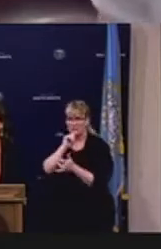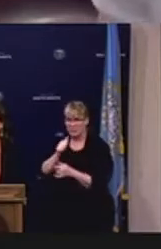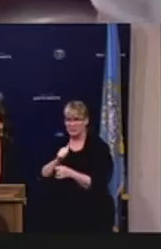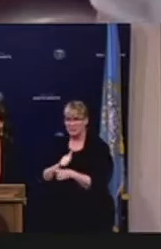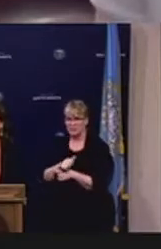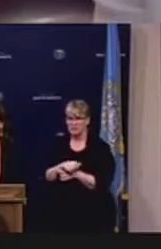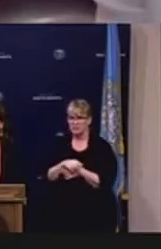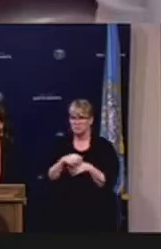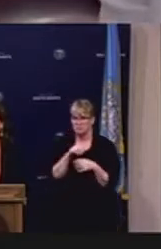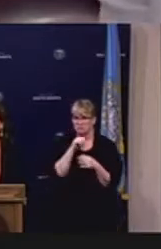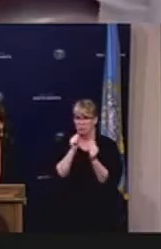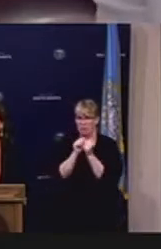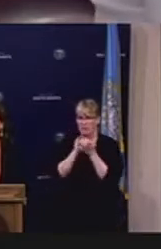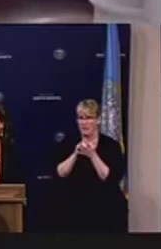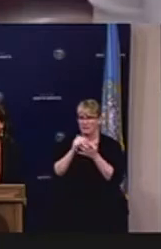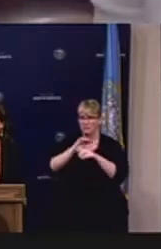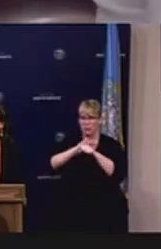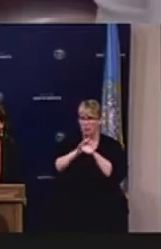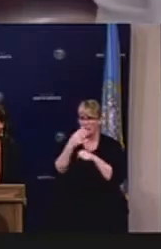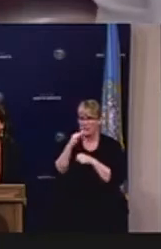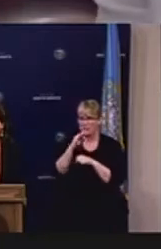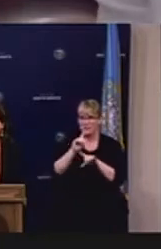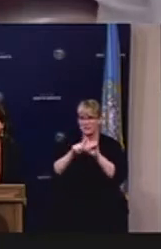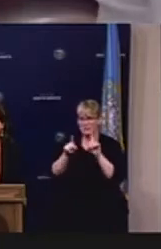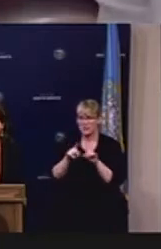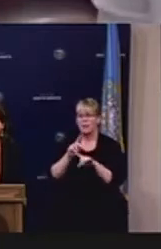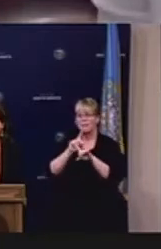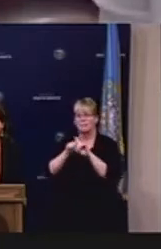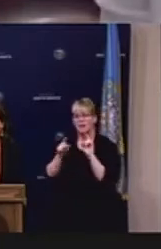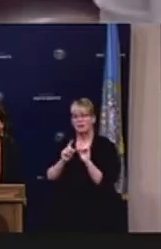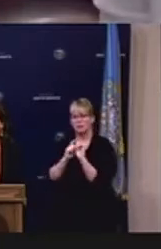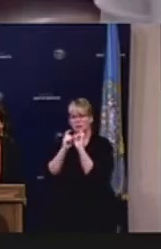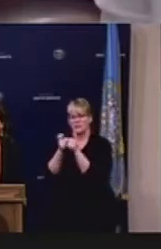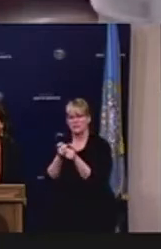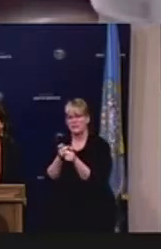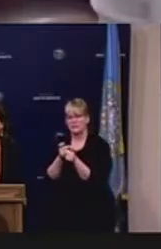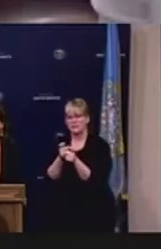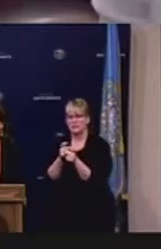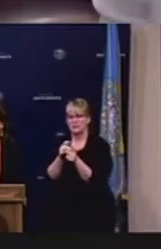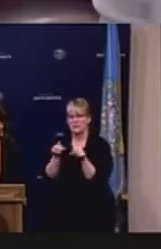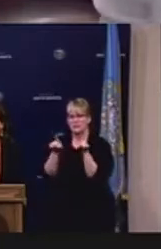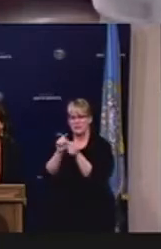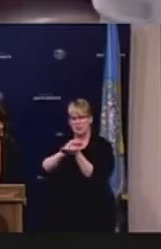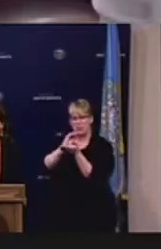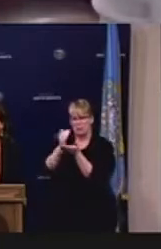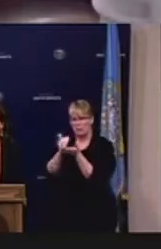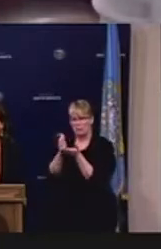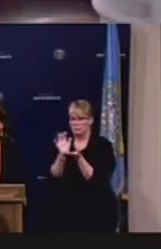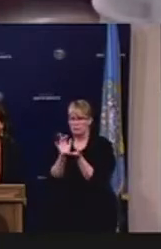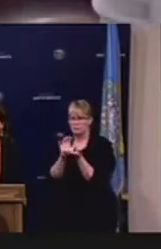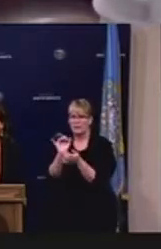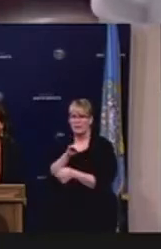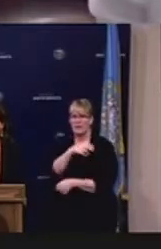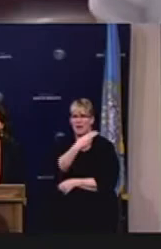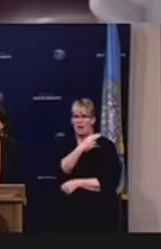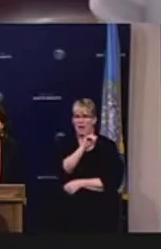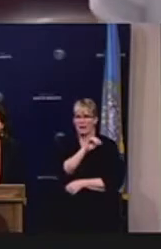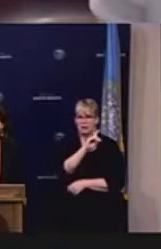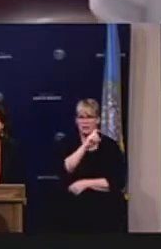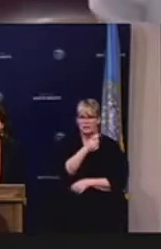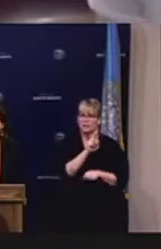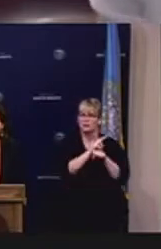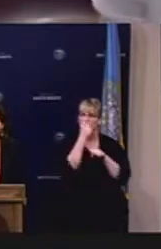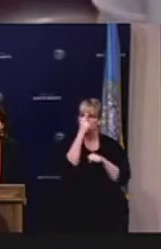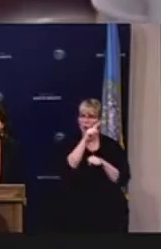sick from the illness. So we're giving a dose that's similar to what hydroxychloroquine is used for,